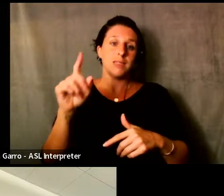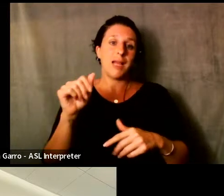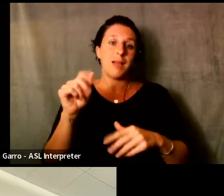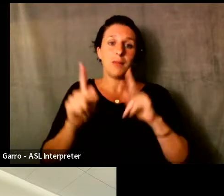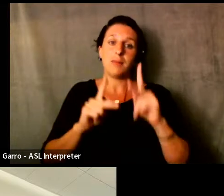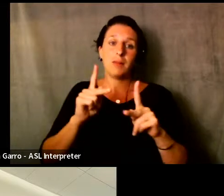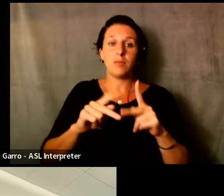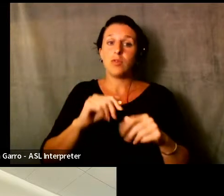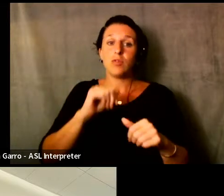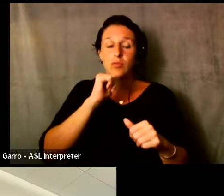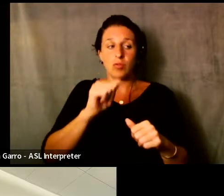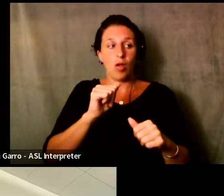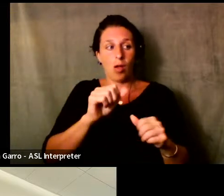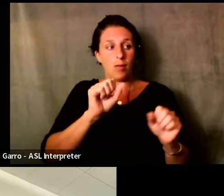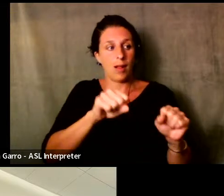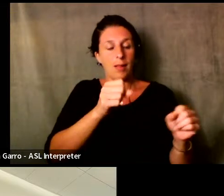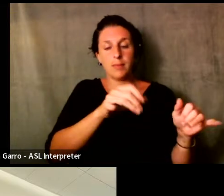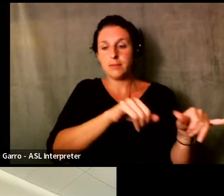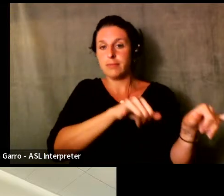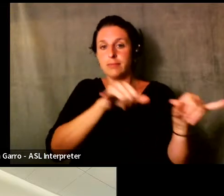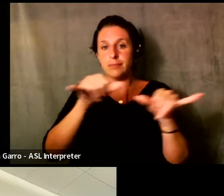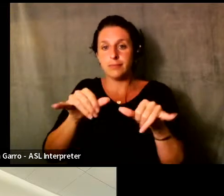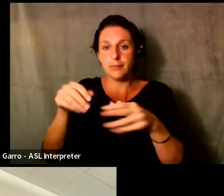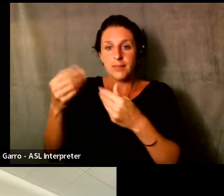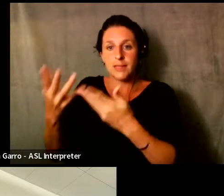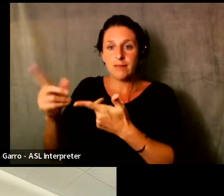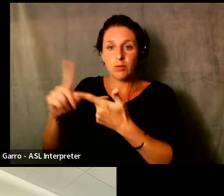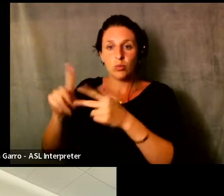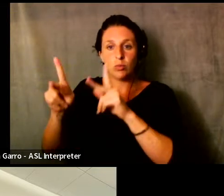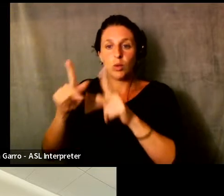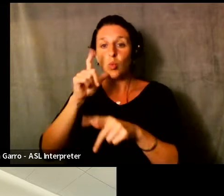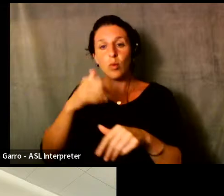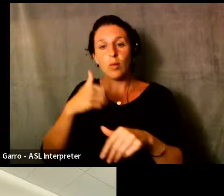not afforded to people with disabilities. And so